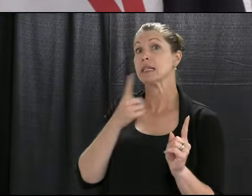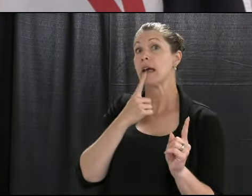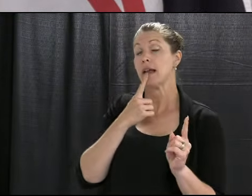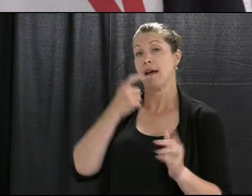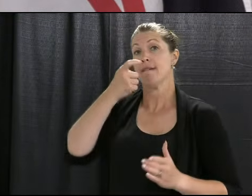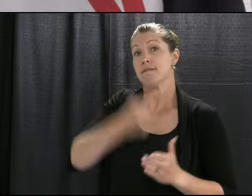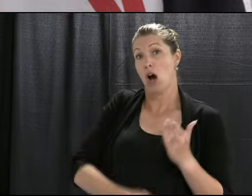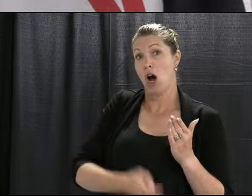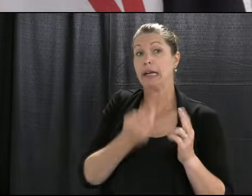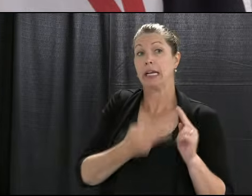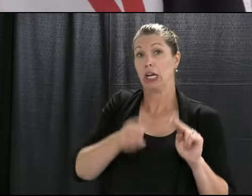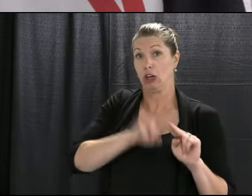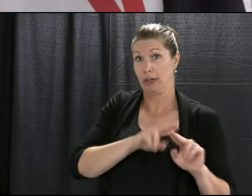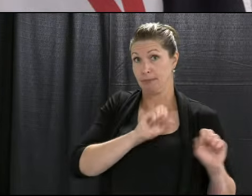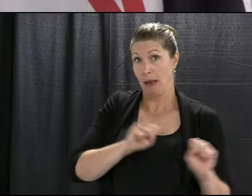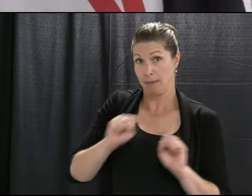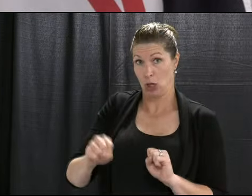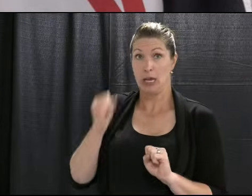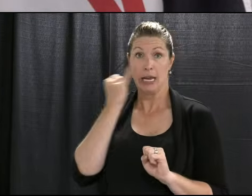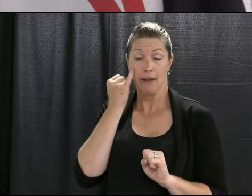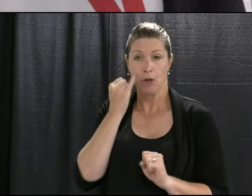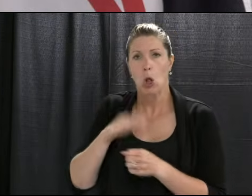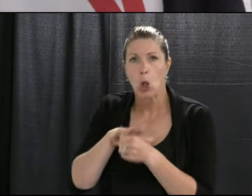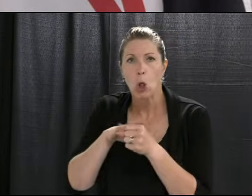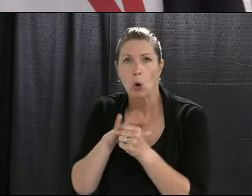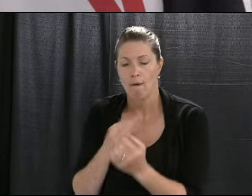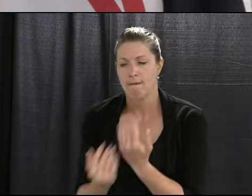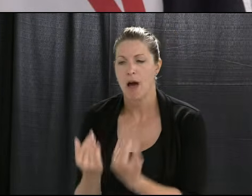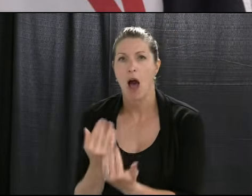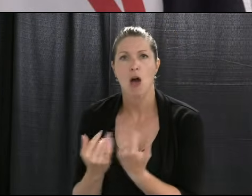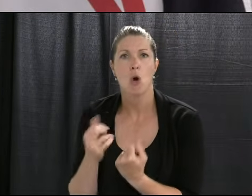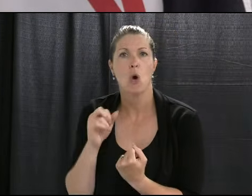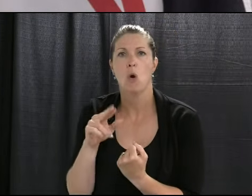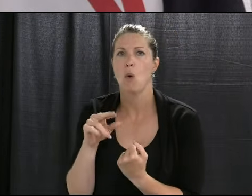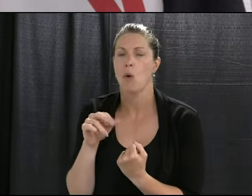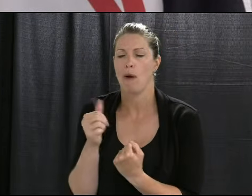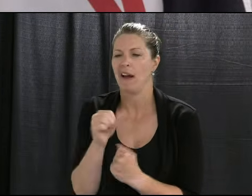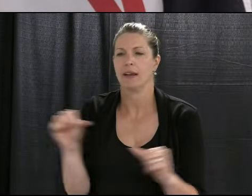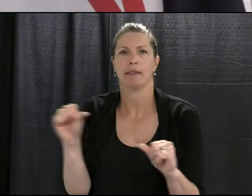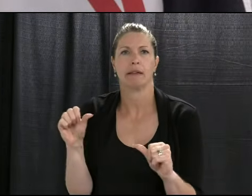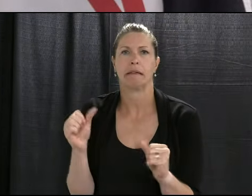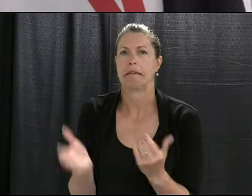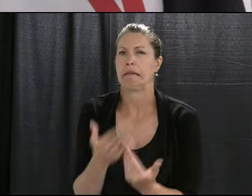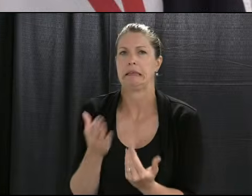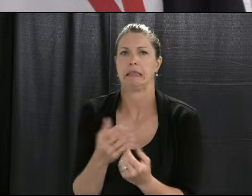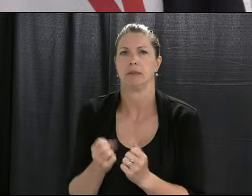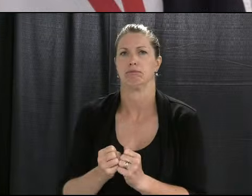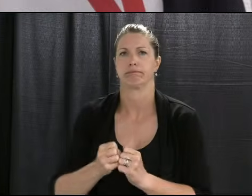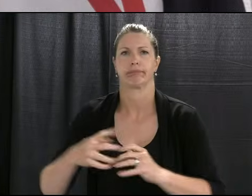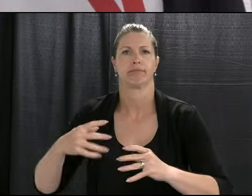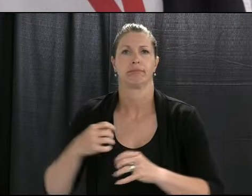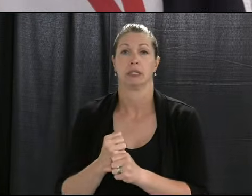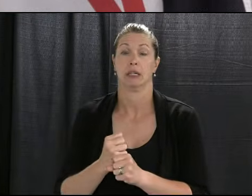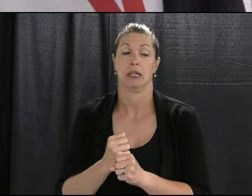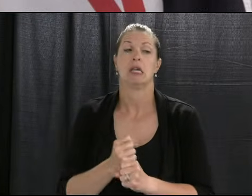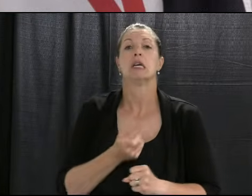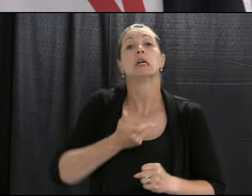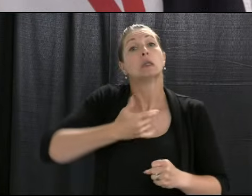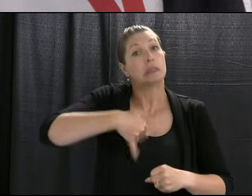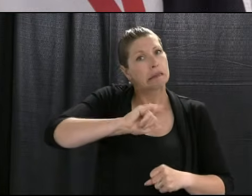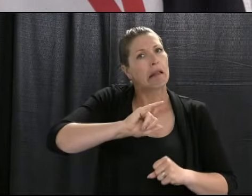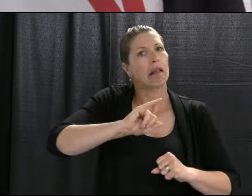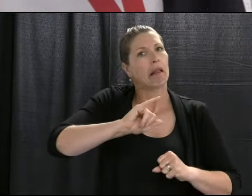the regulations related to fires and related to flammable items and all sorts of things. We're still working